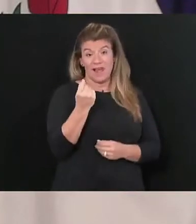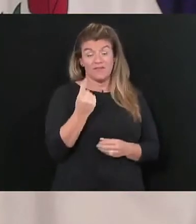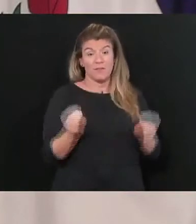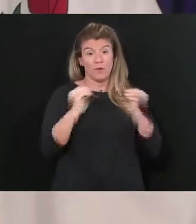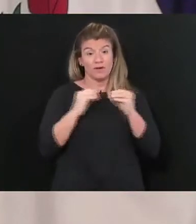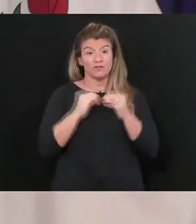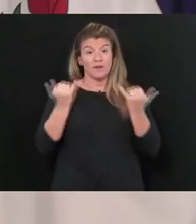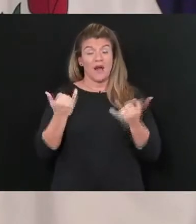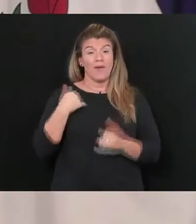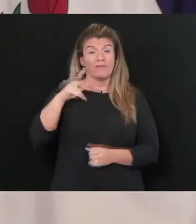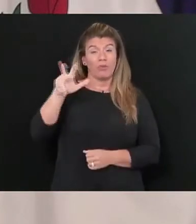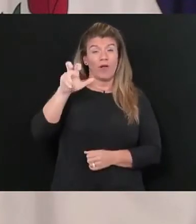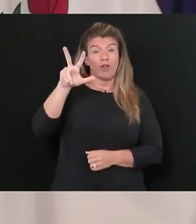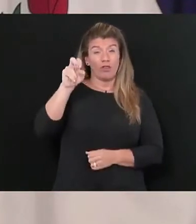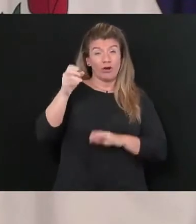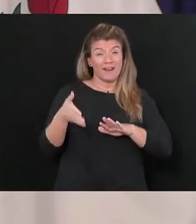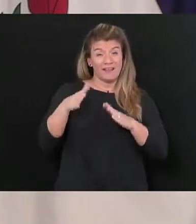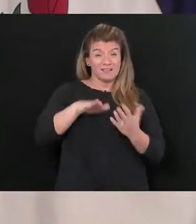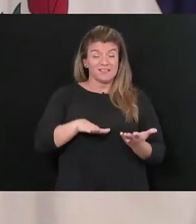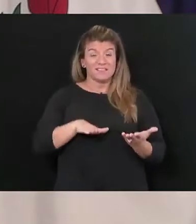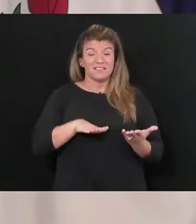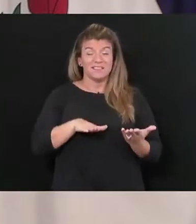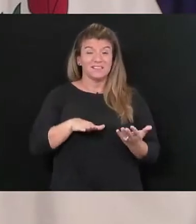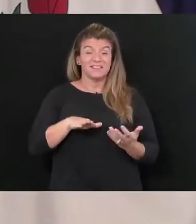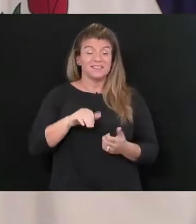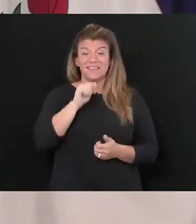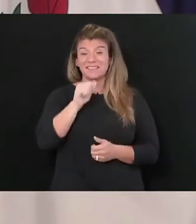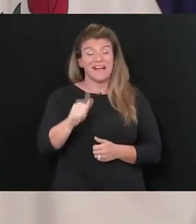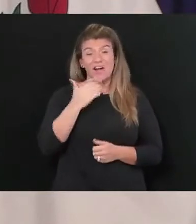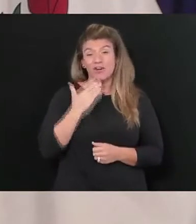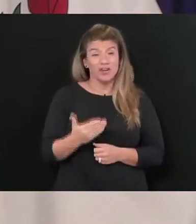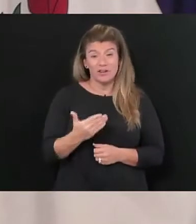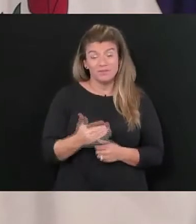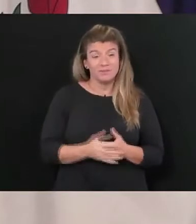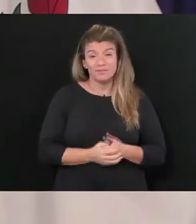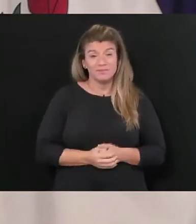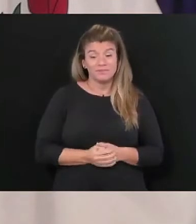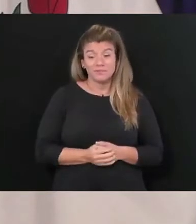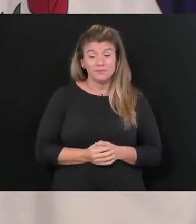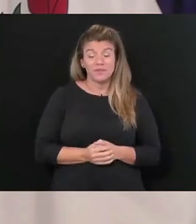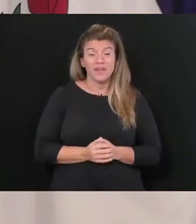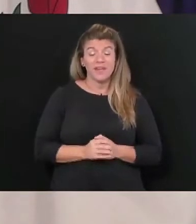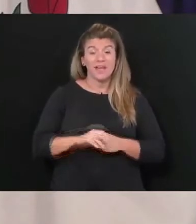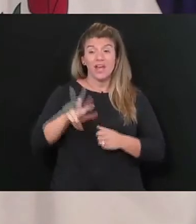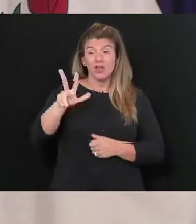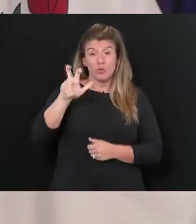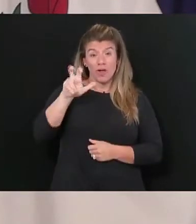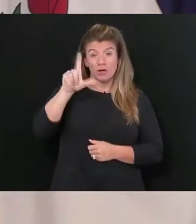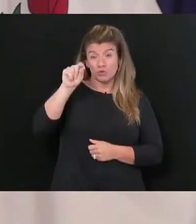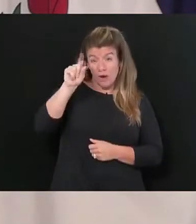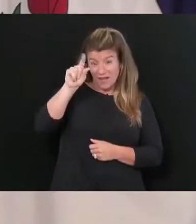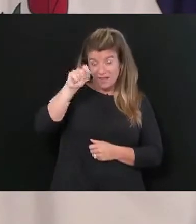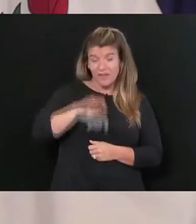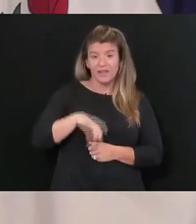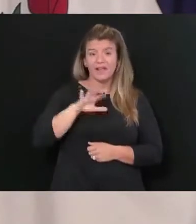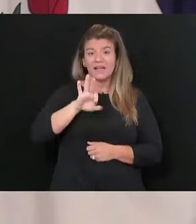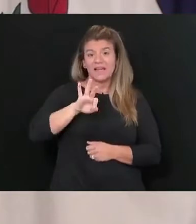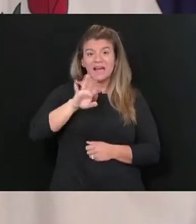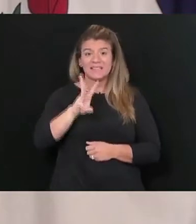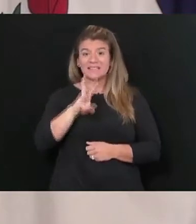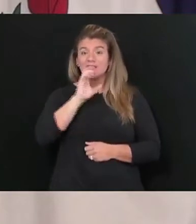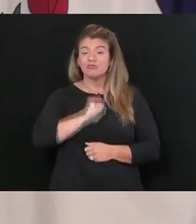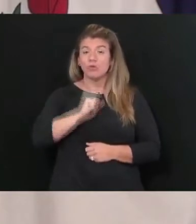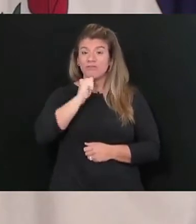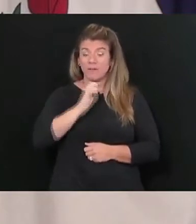Virginia. That's not good. You know, our 320th death is a 96-year-old